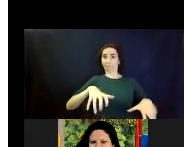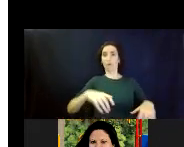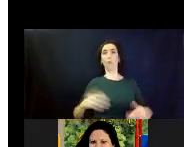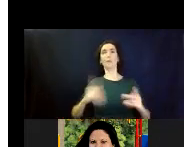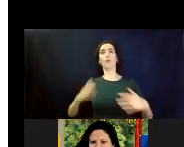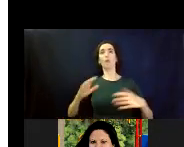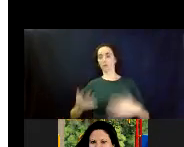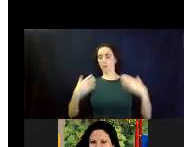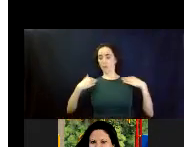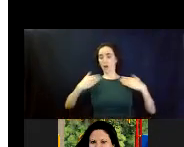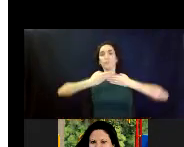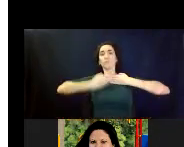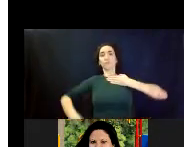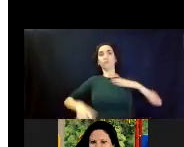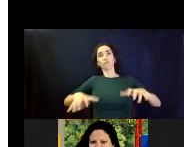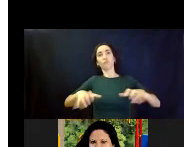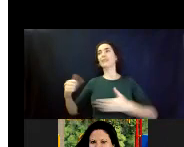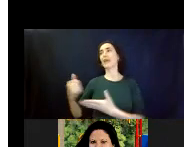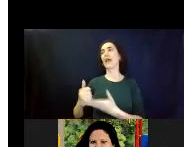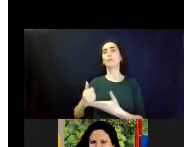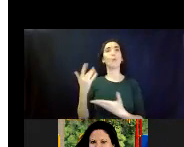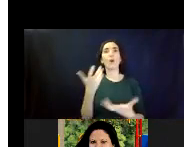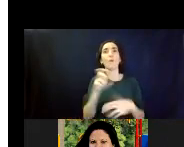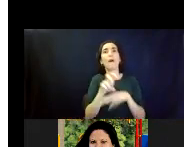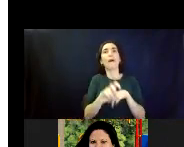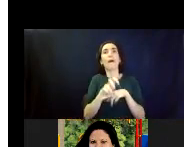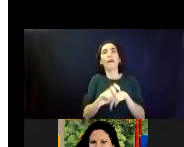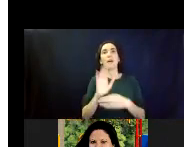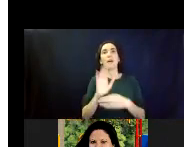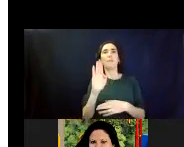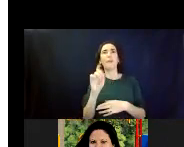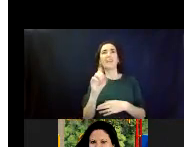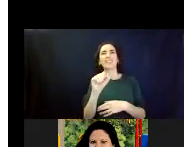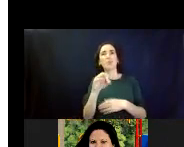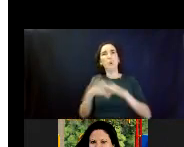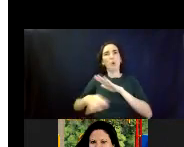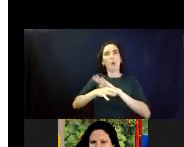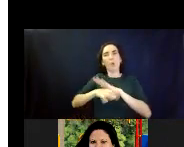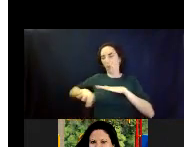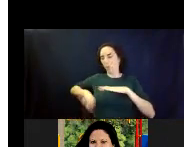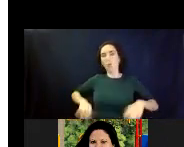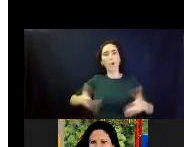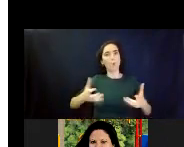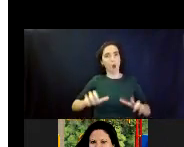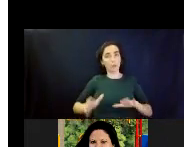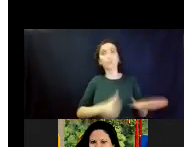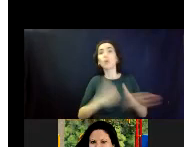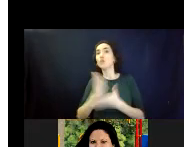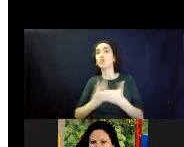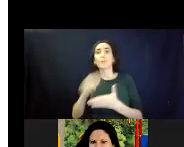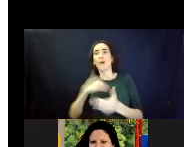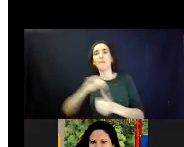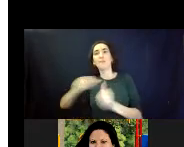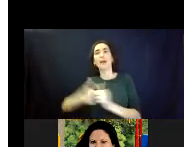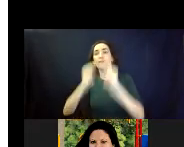them so they didn't get bed sores. Some people went without backup ventilators or catheters. These people